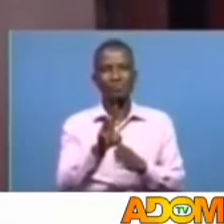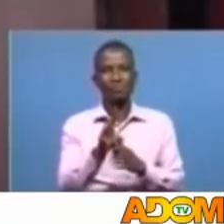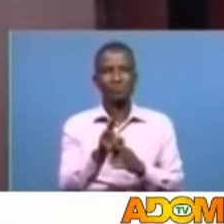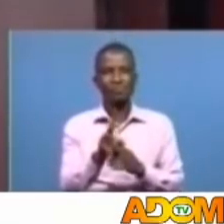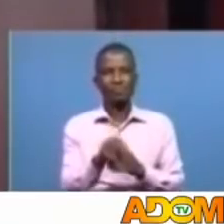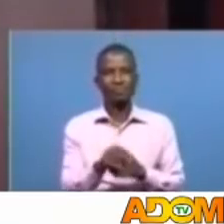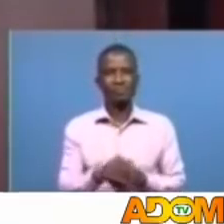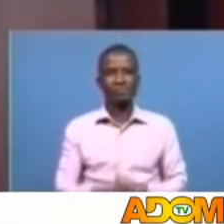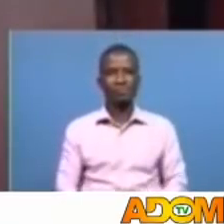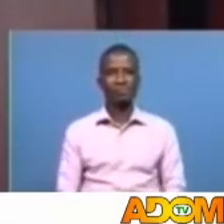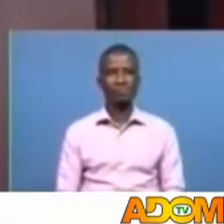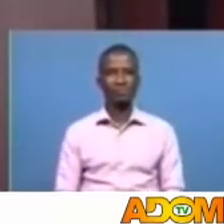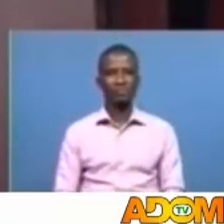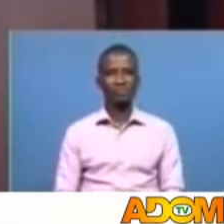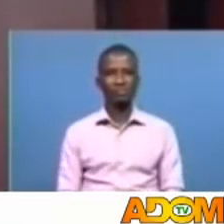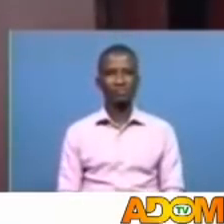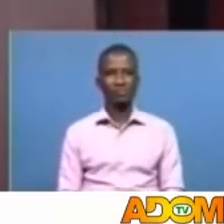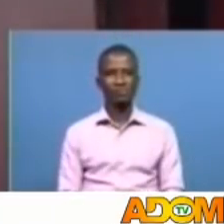reads thus.